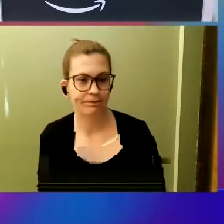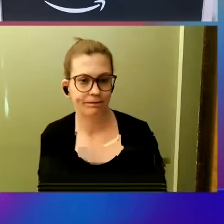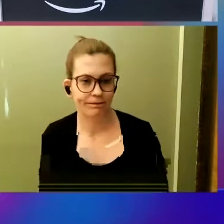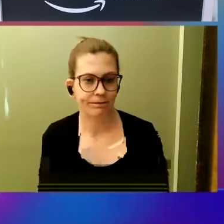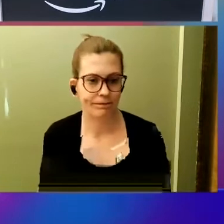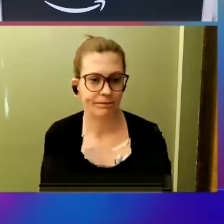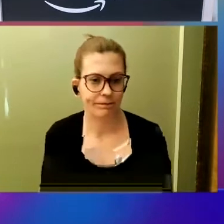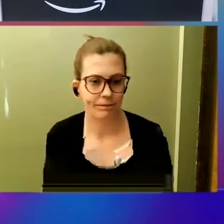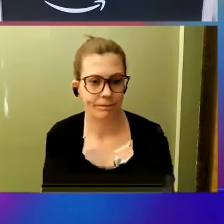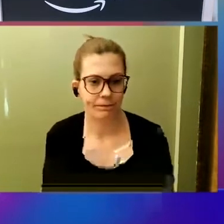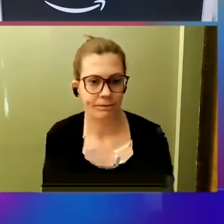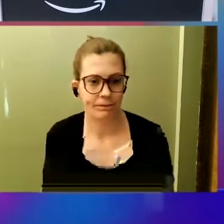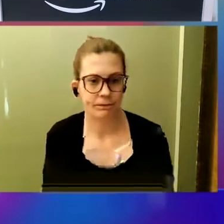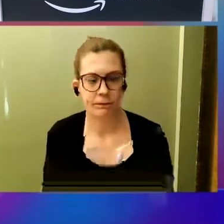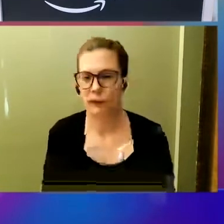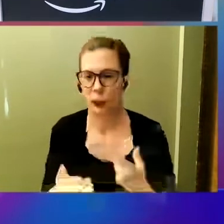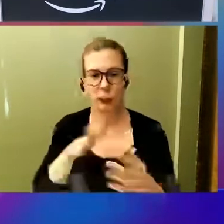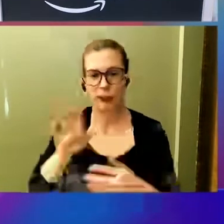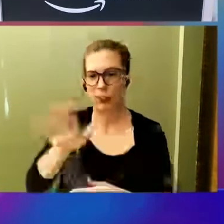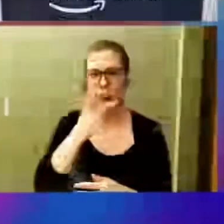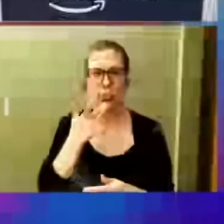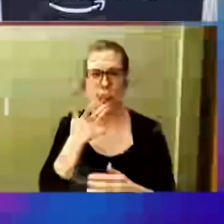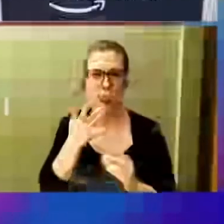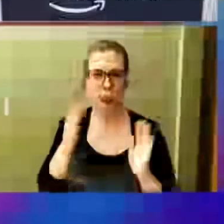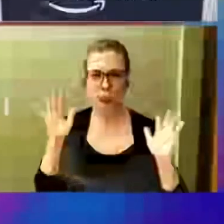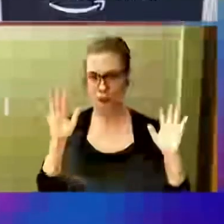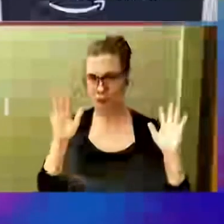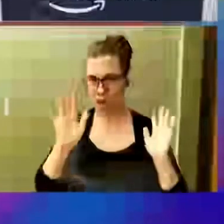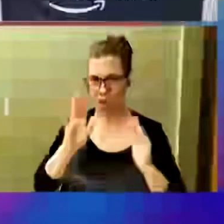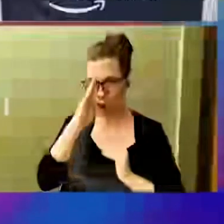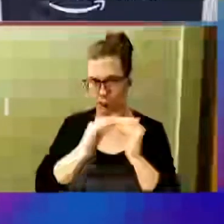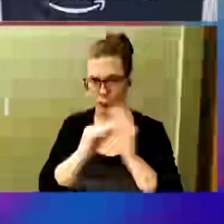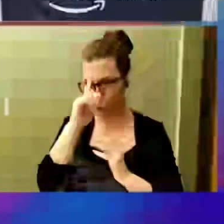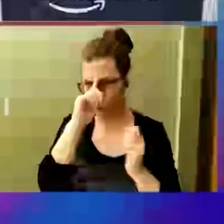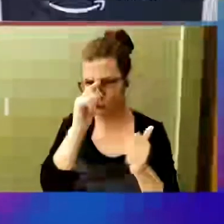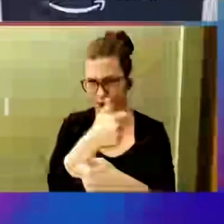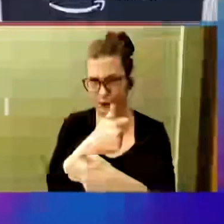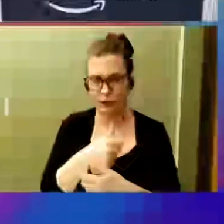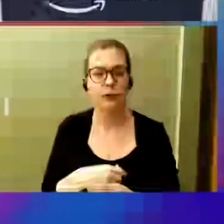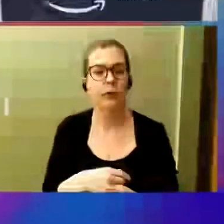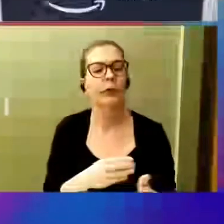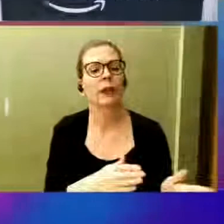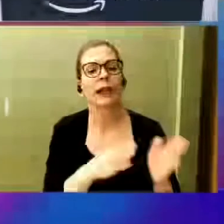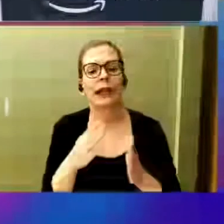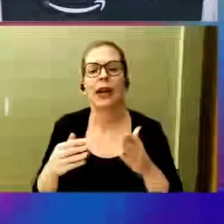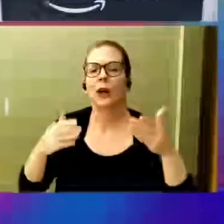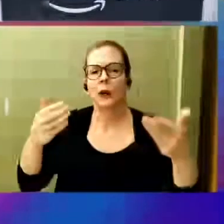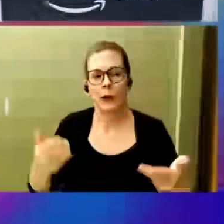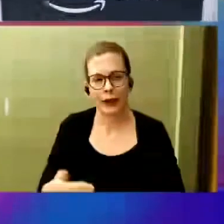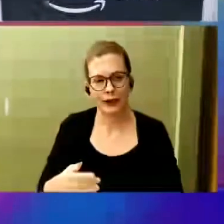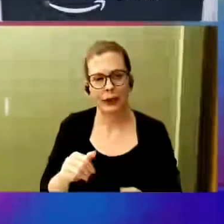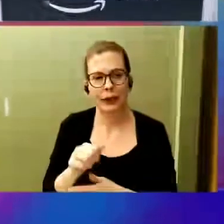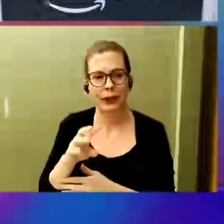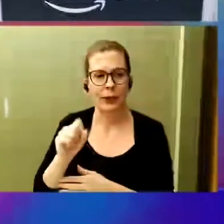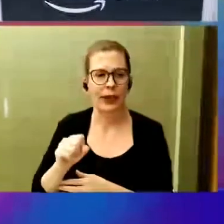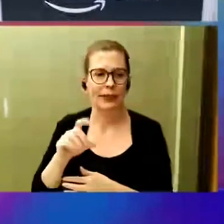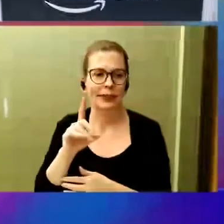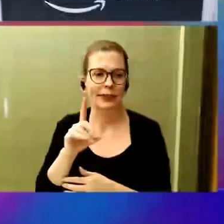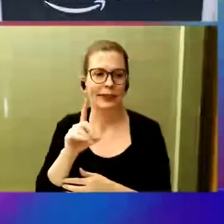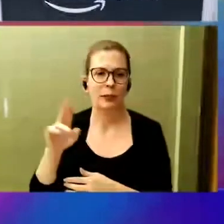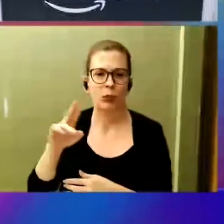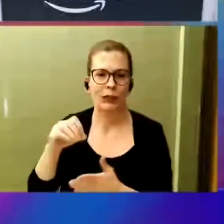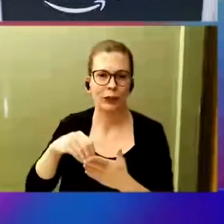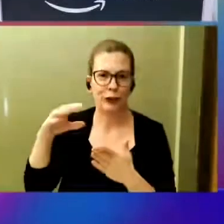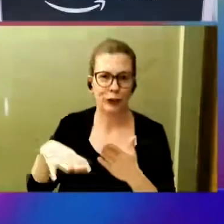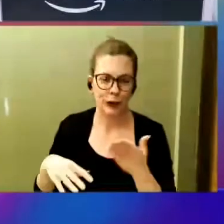Whatever they feel comfortable with. So we hit submit here. Welcome to AWS DeepRacer student. This is the main homepage. They can find all